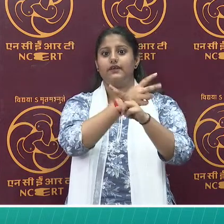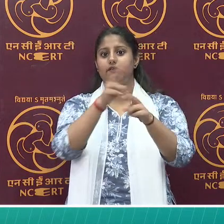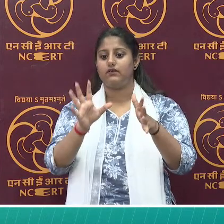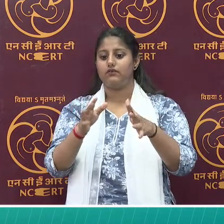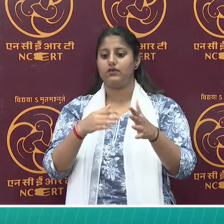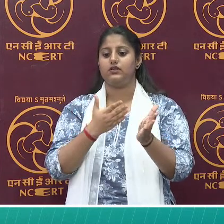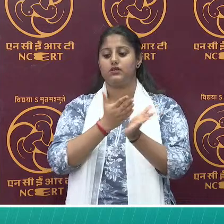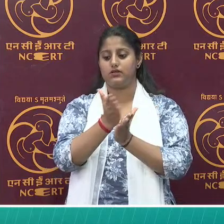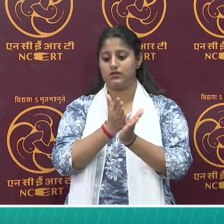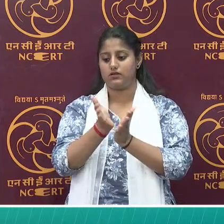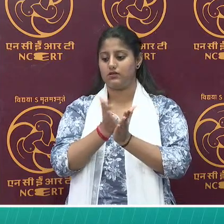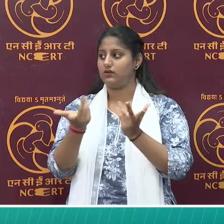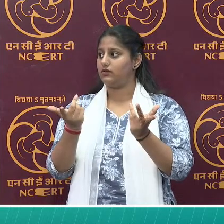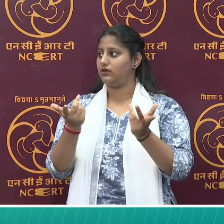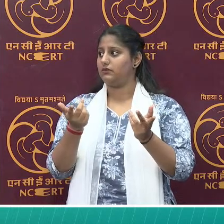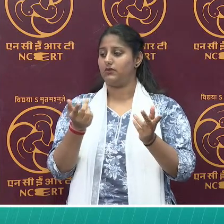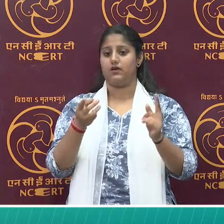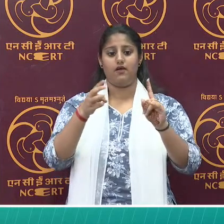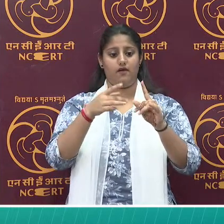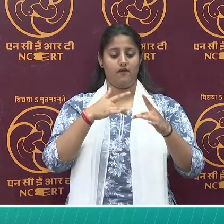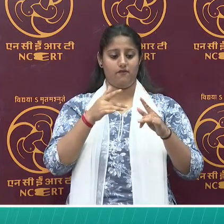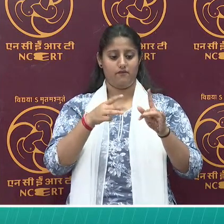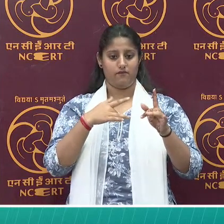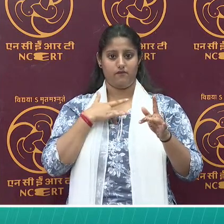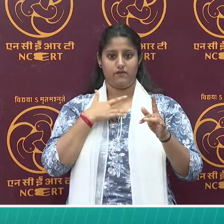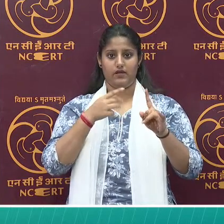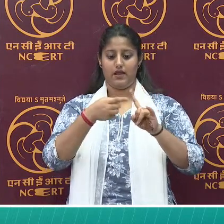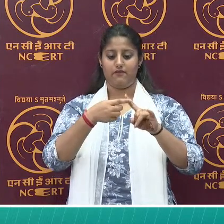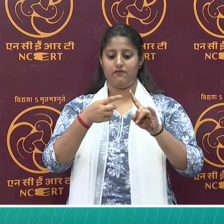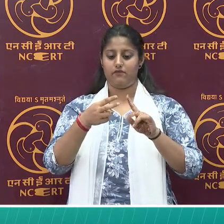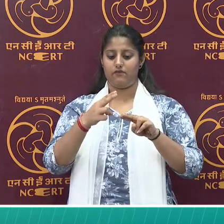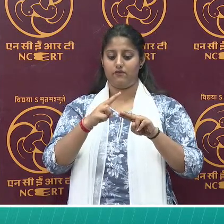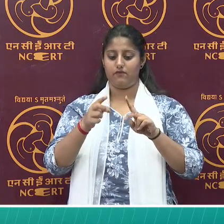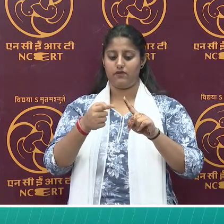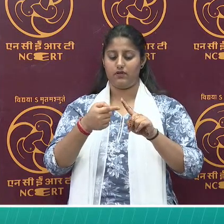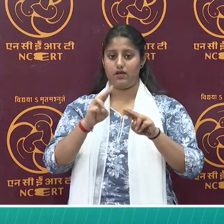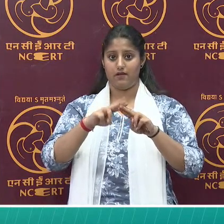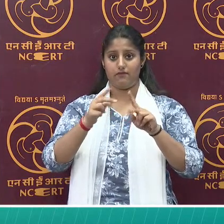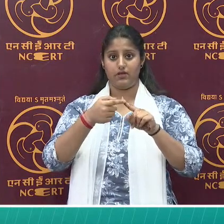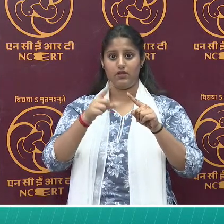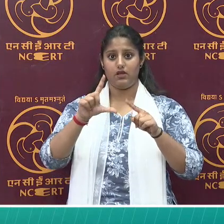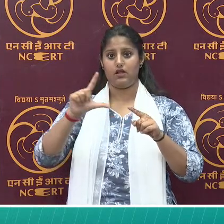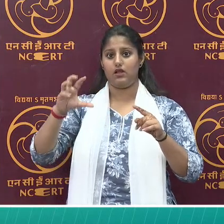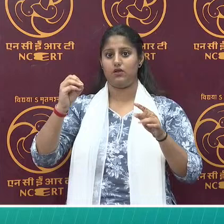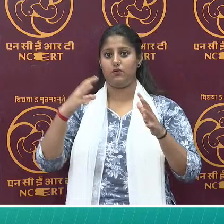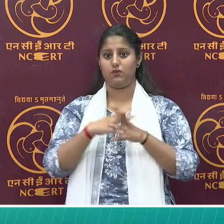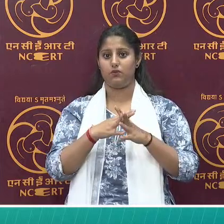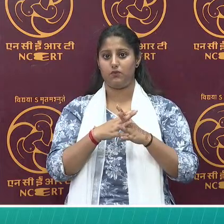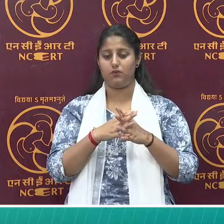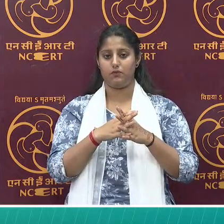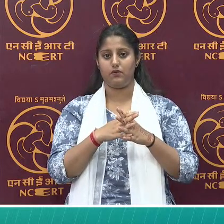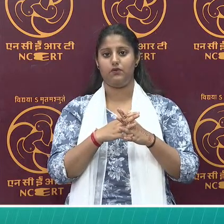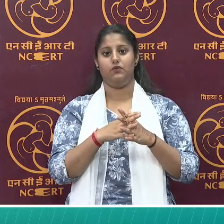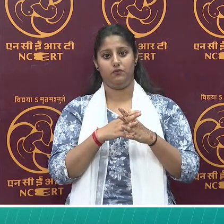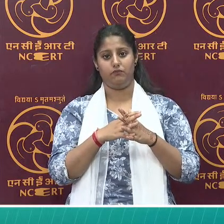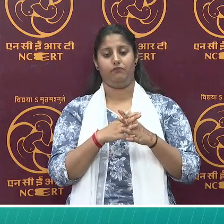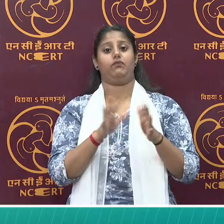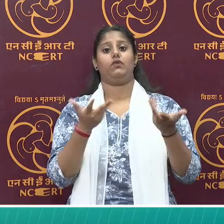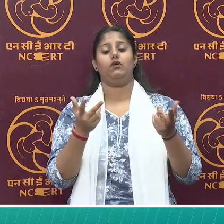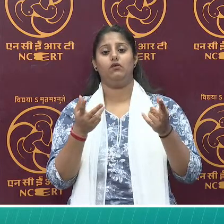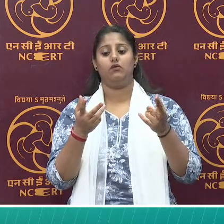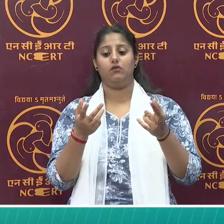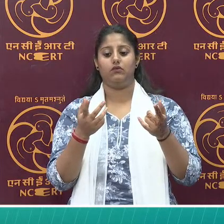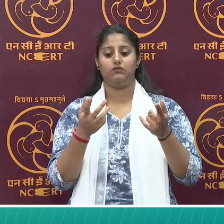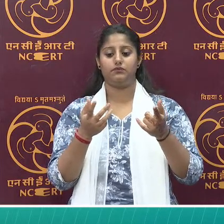also, like field fallow. Field fallow, what do? We leave the land, say, for a season empty. So